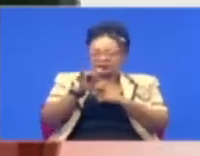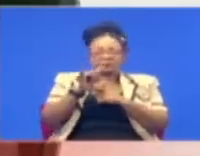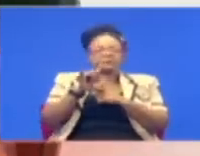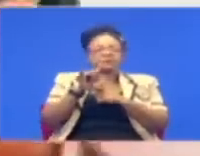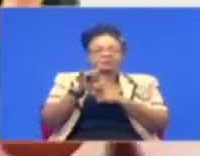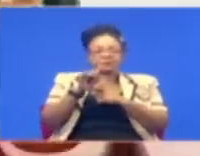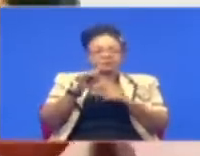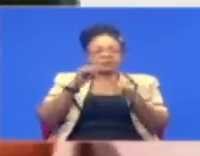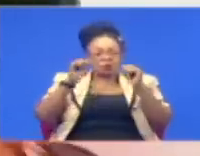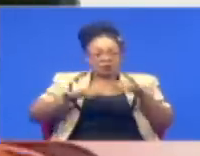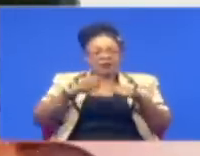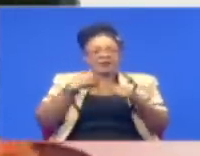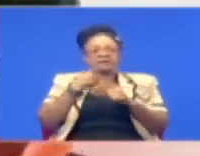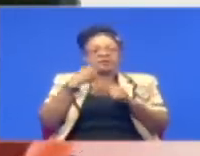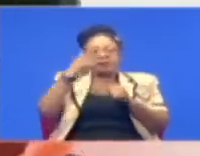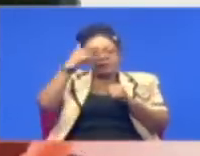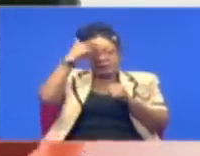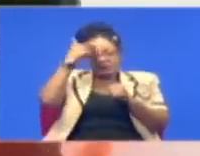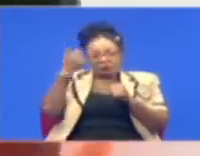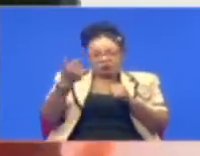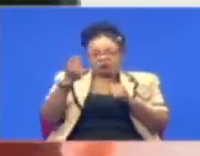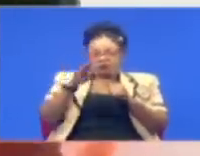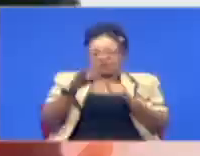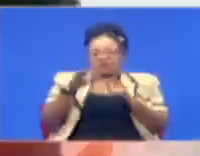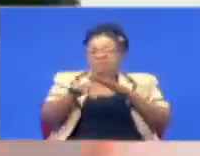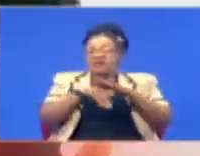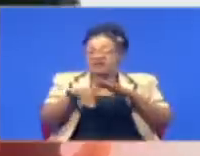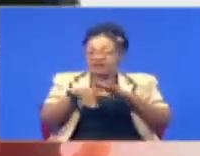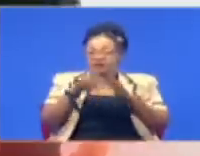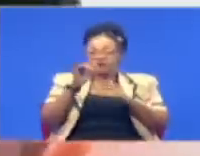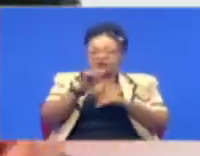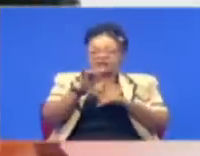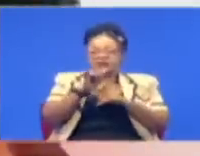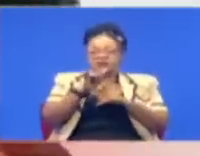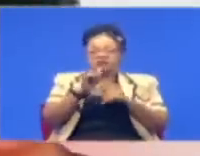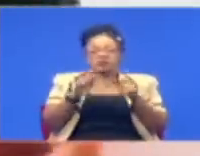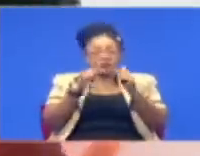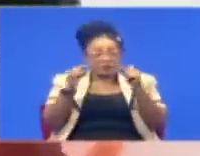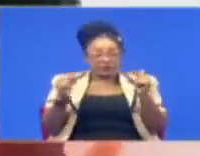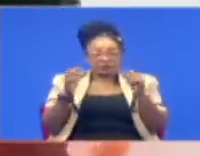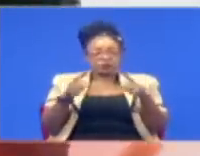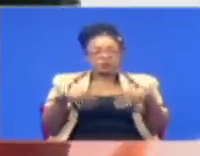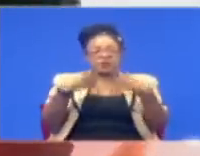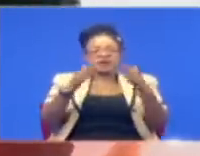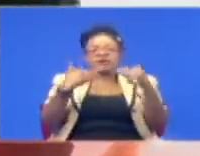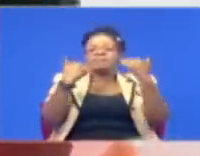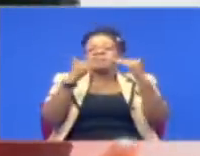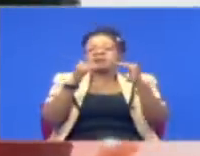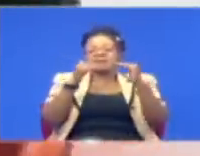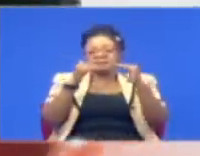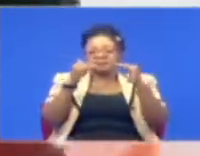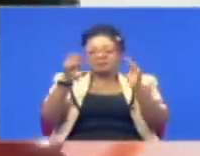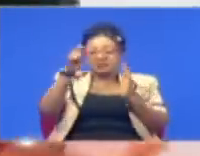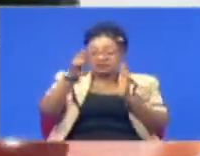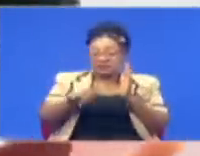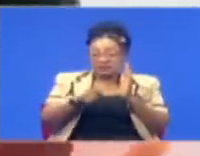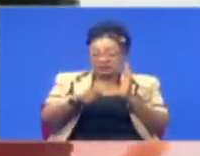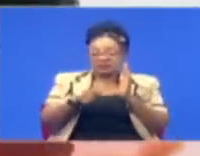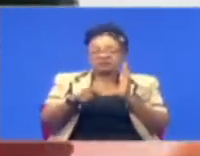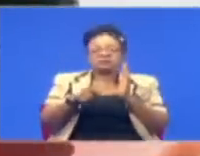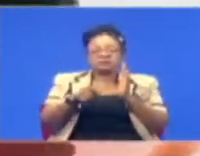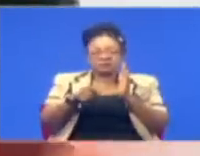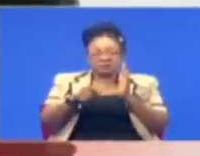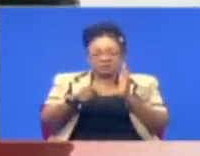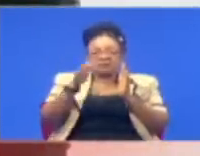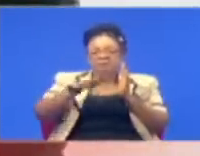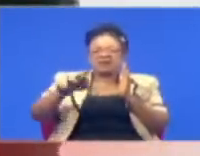say, because of the prevalence of this offense, will give a minimum sentence. And parliaments all over the world